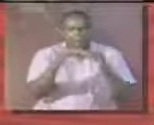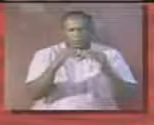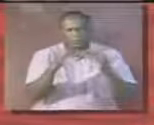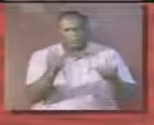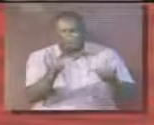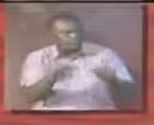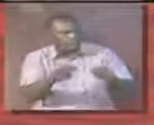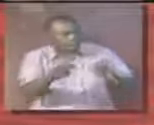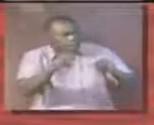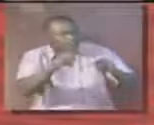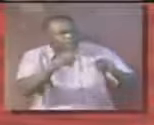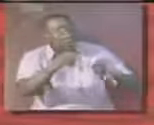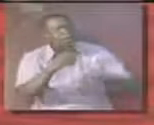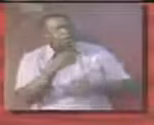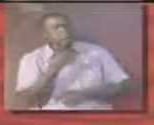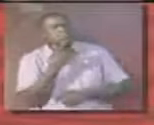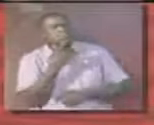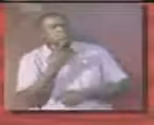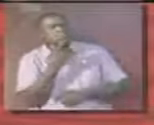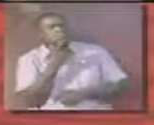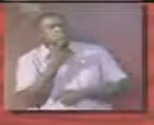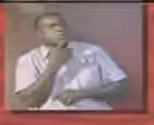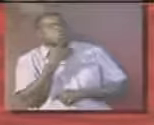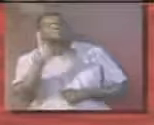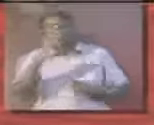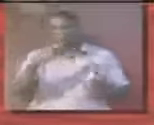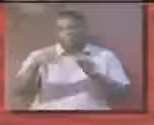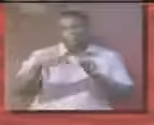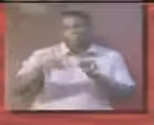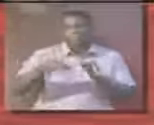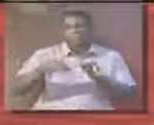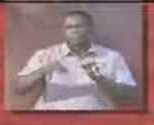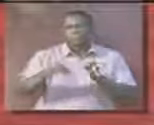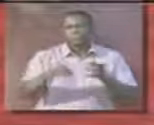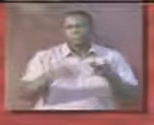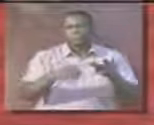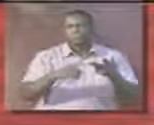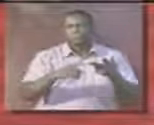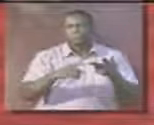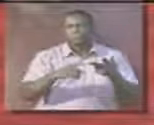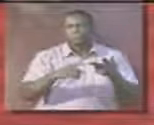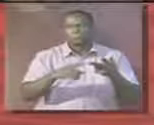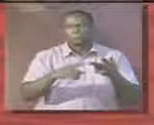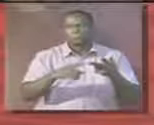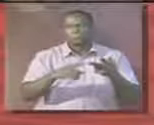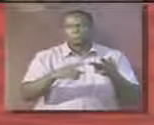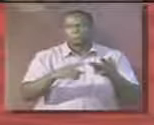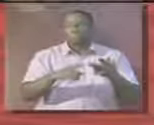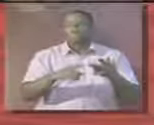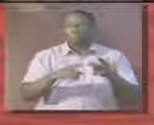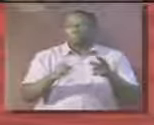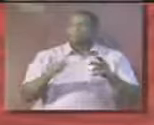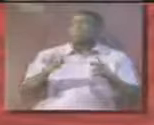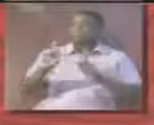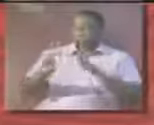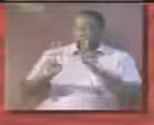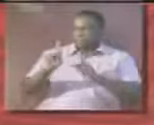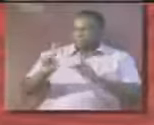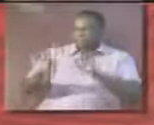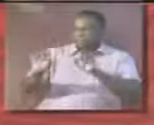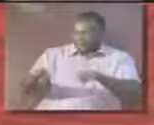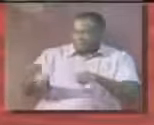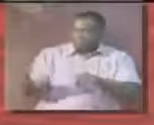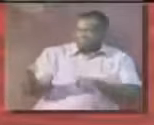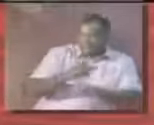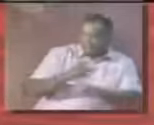concern over the last 2 weeks, and a brief summary on the ongoing status of repatriation exercises. So firstly, I